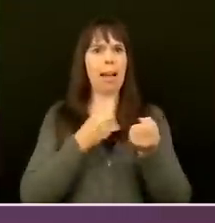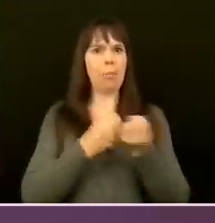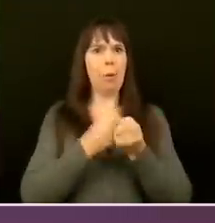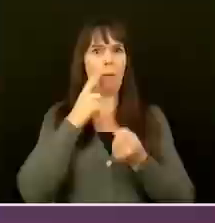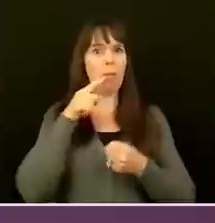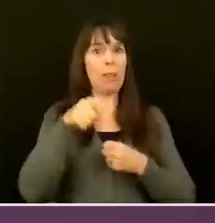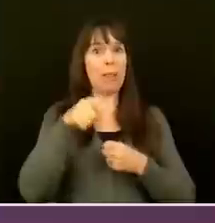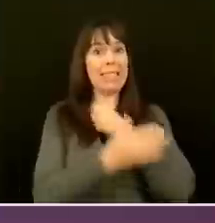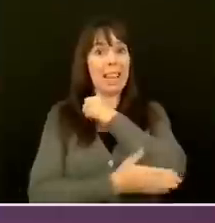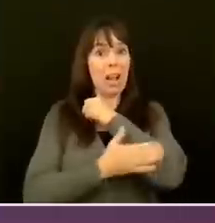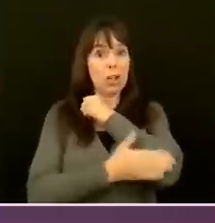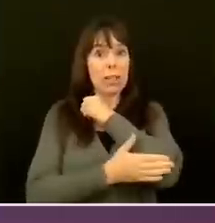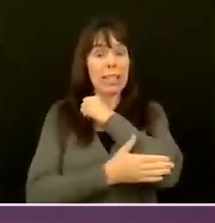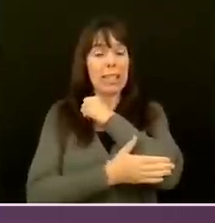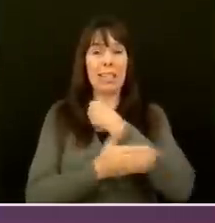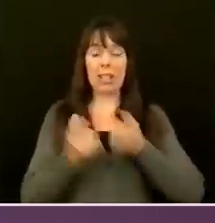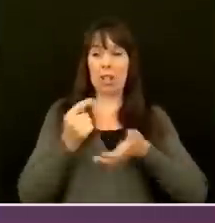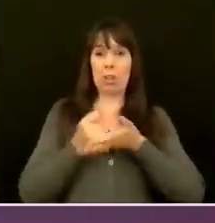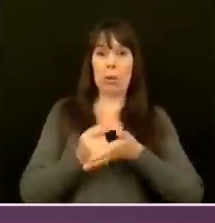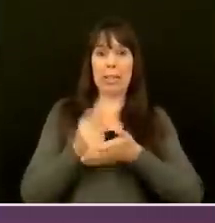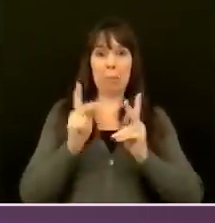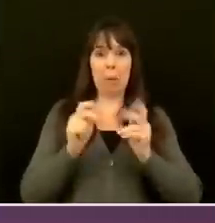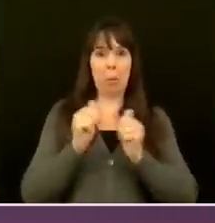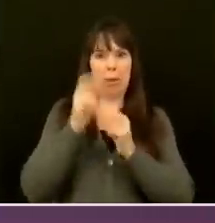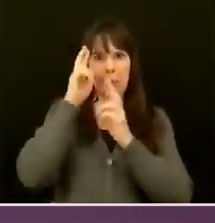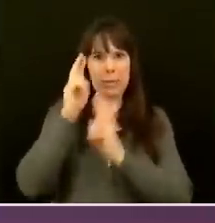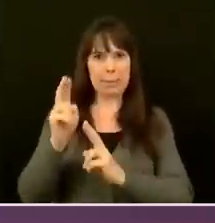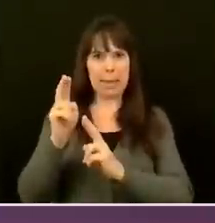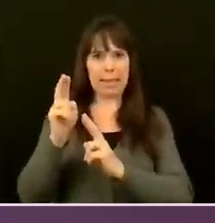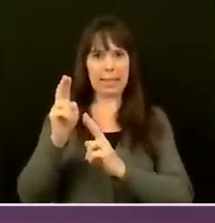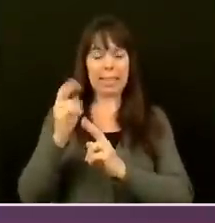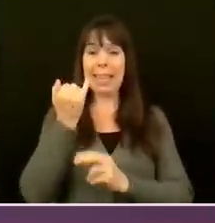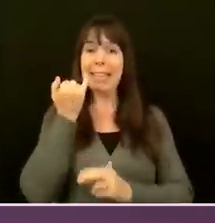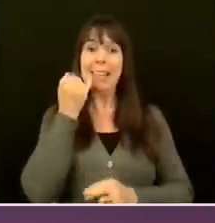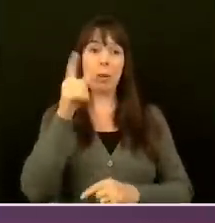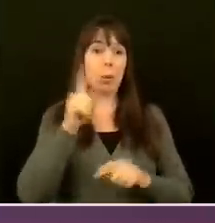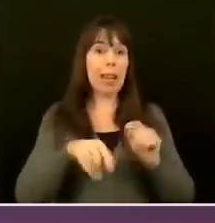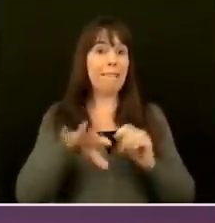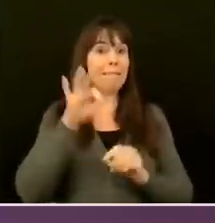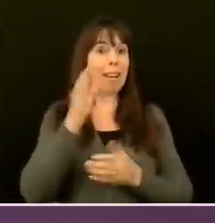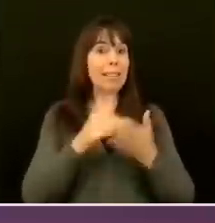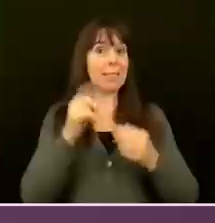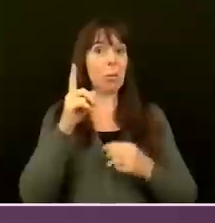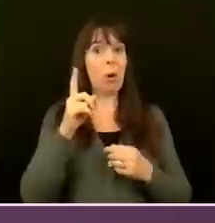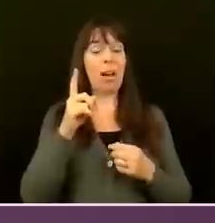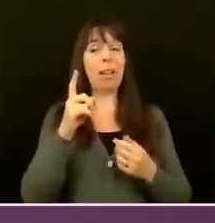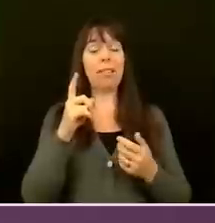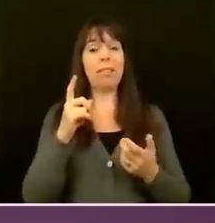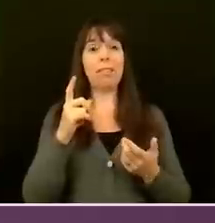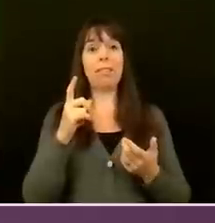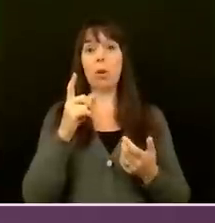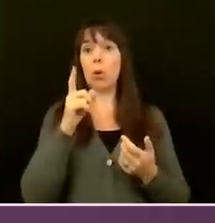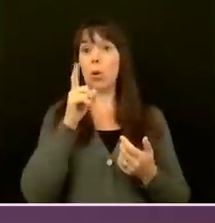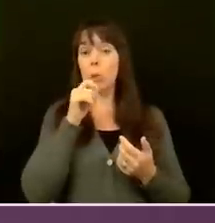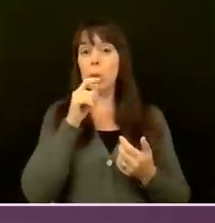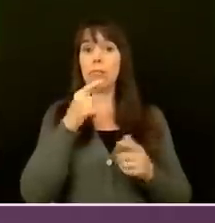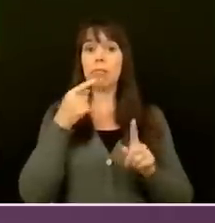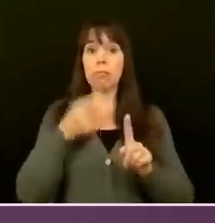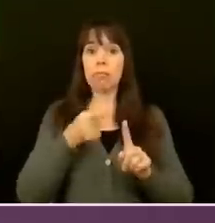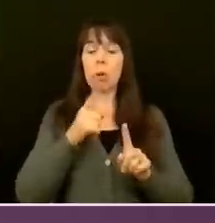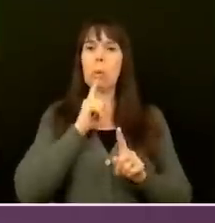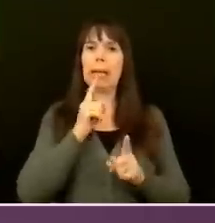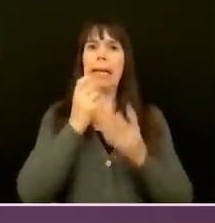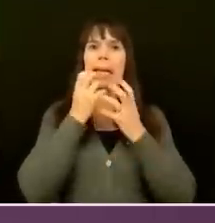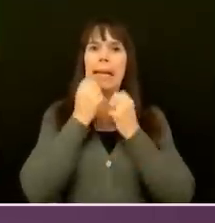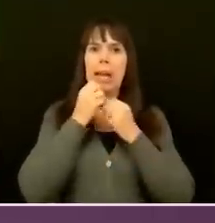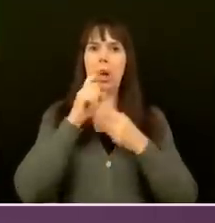country and treats them with respect, if you can't find someone that's actually going to care